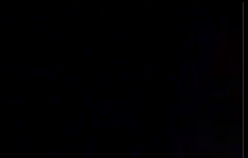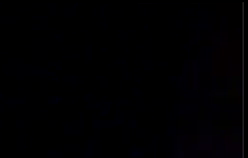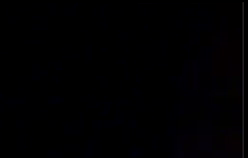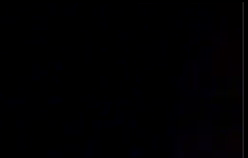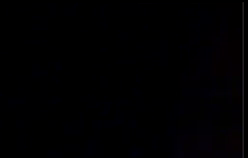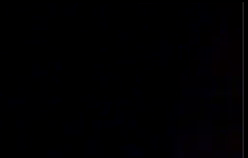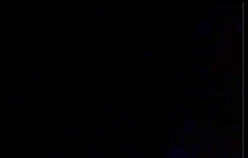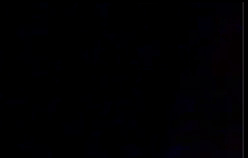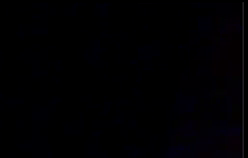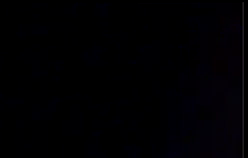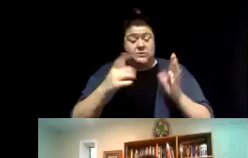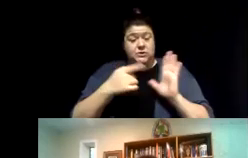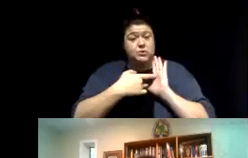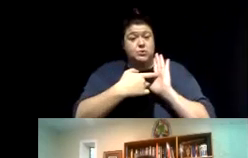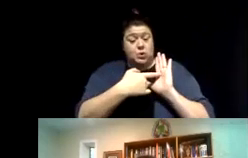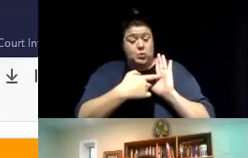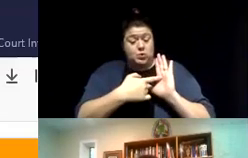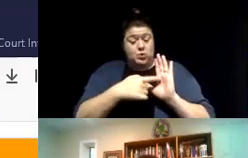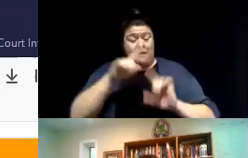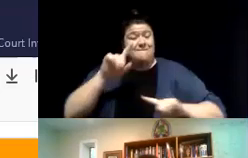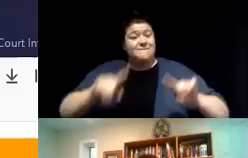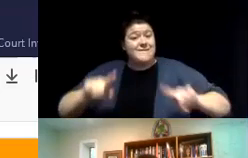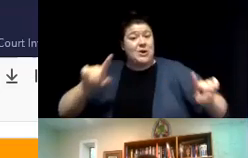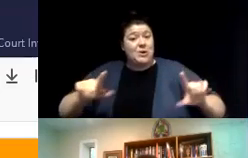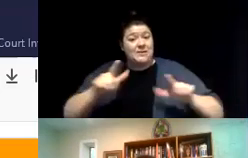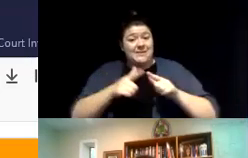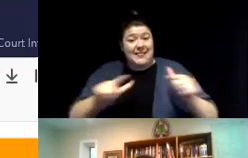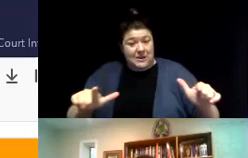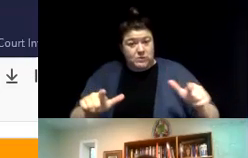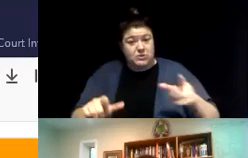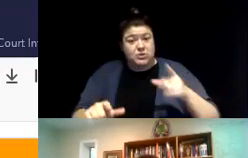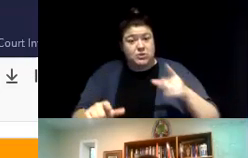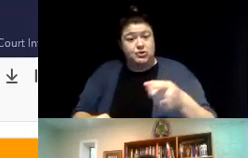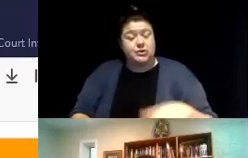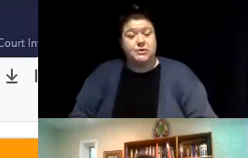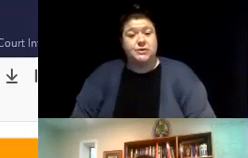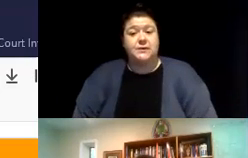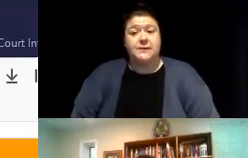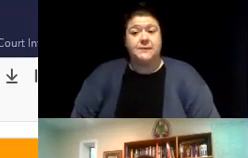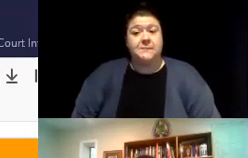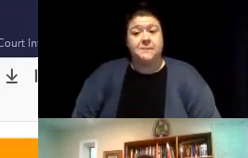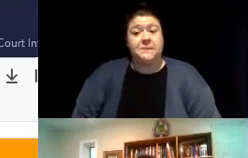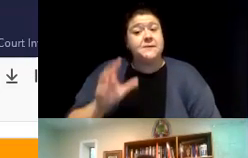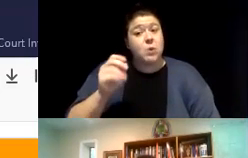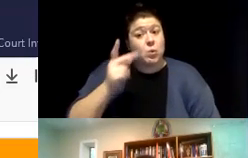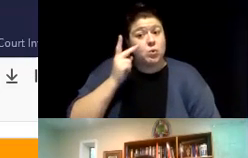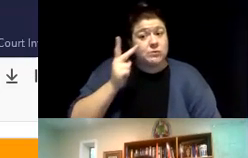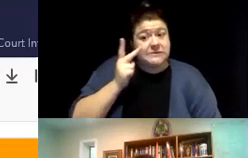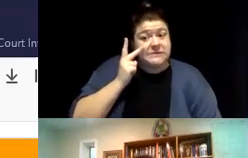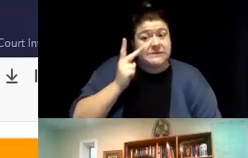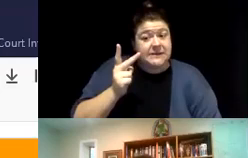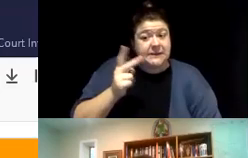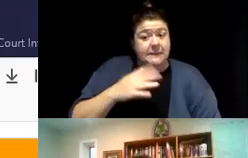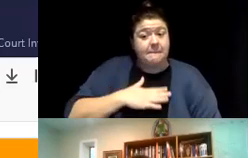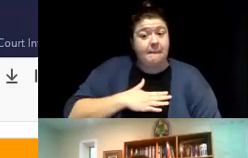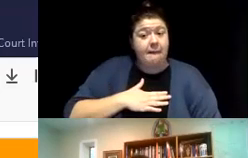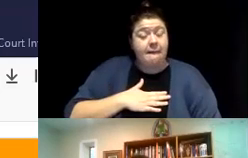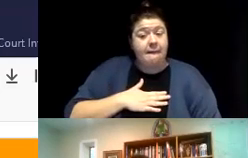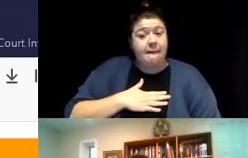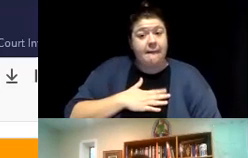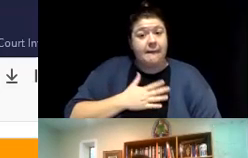show you in various languages. And so if you can see my